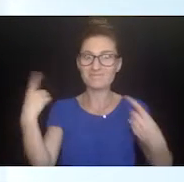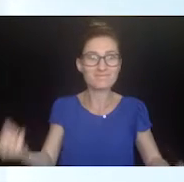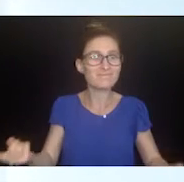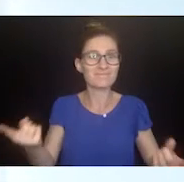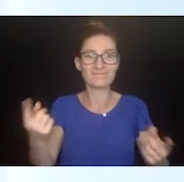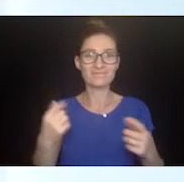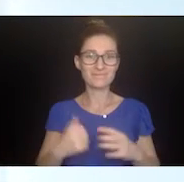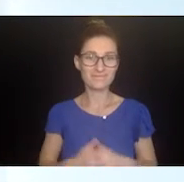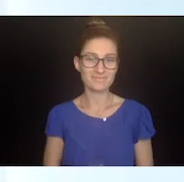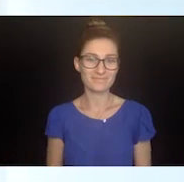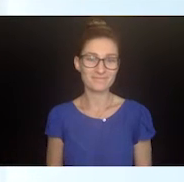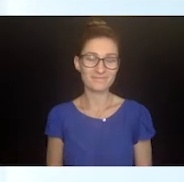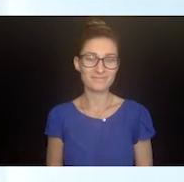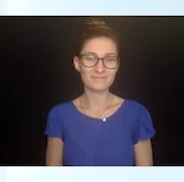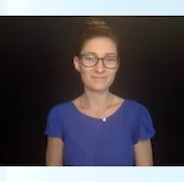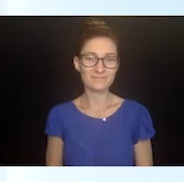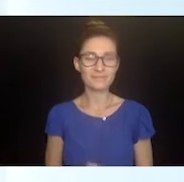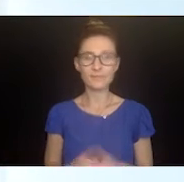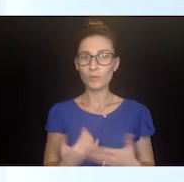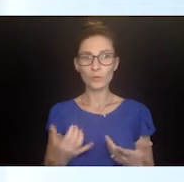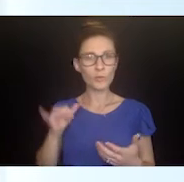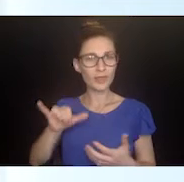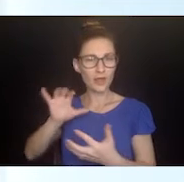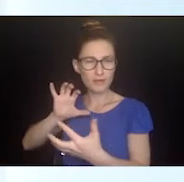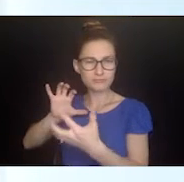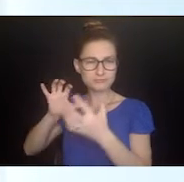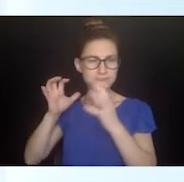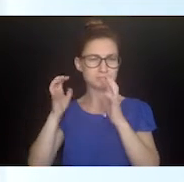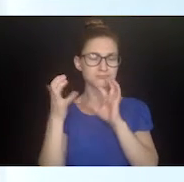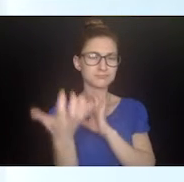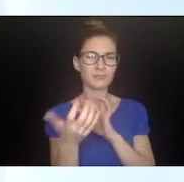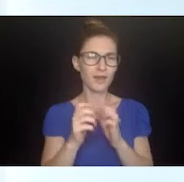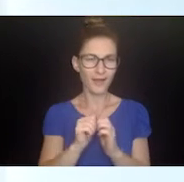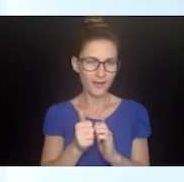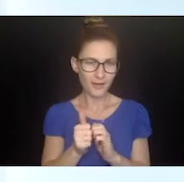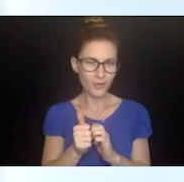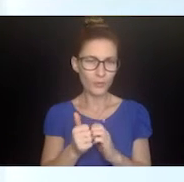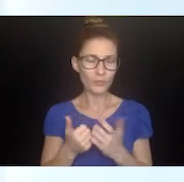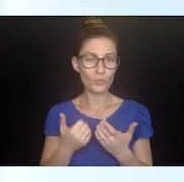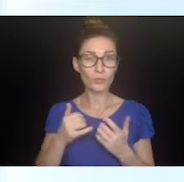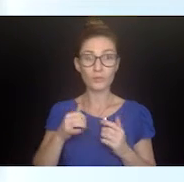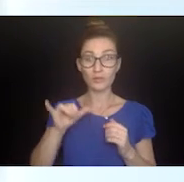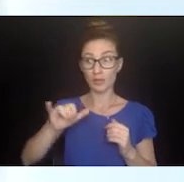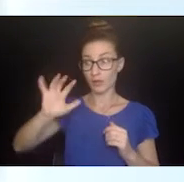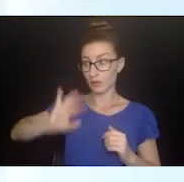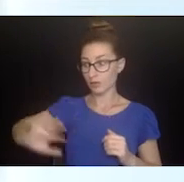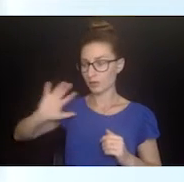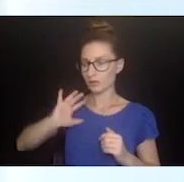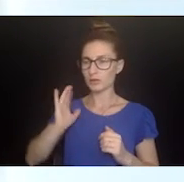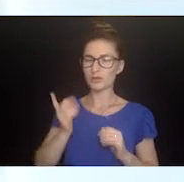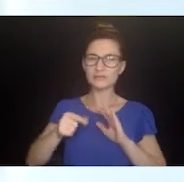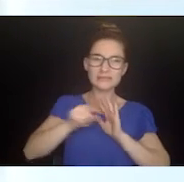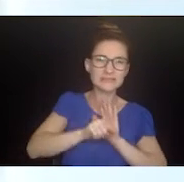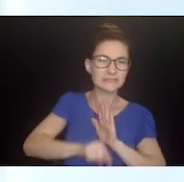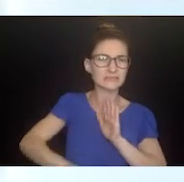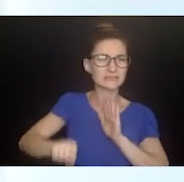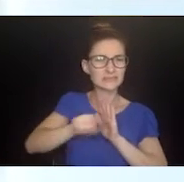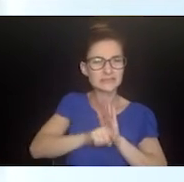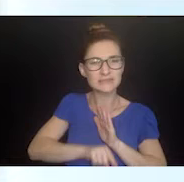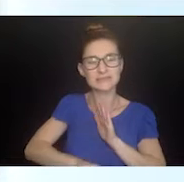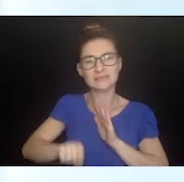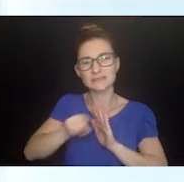ever been. So how do you do that? How do you go from this place of being